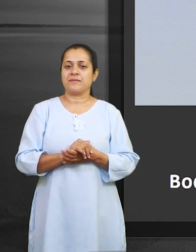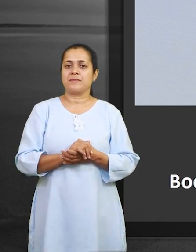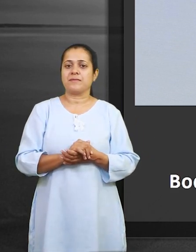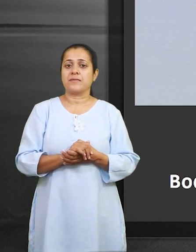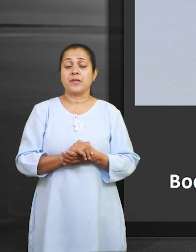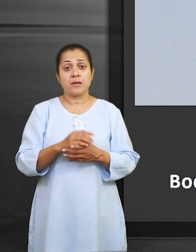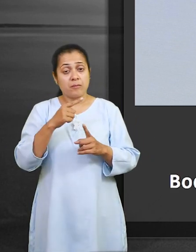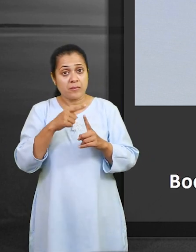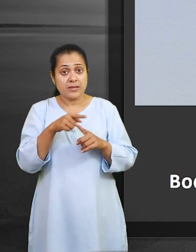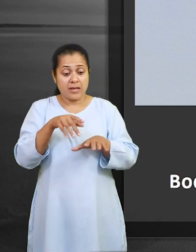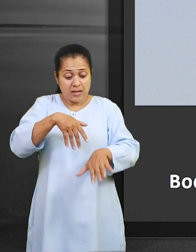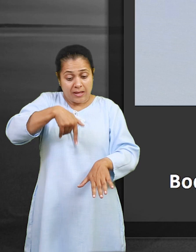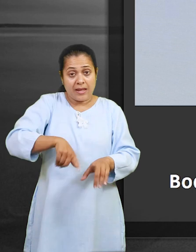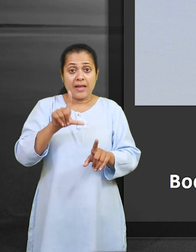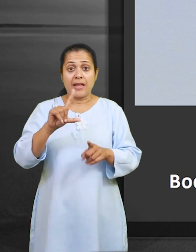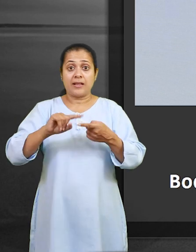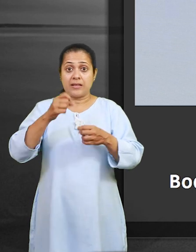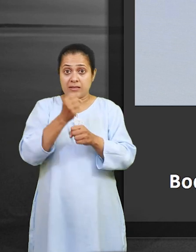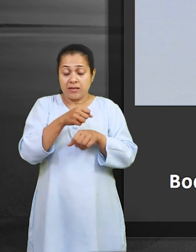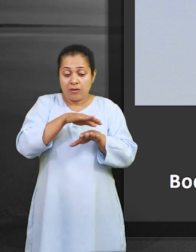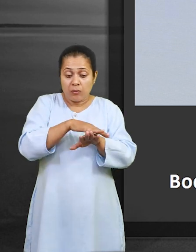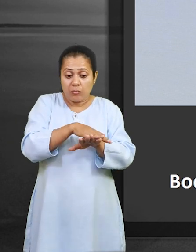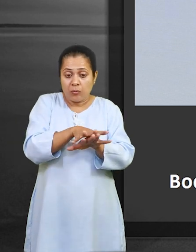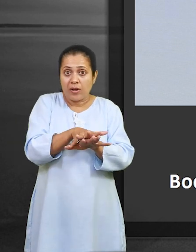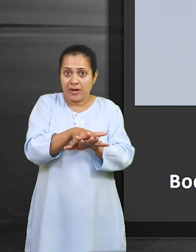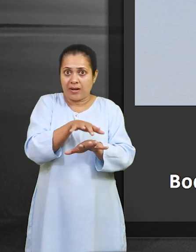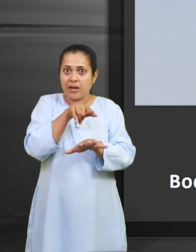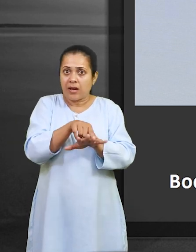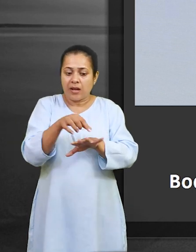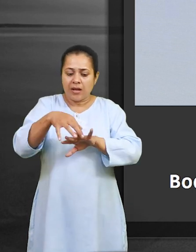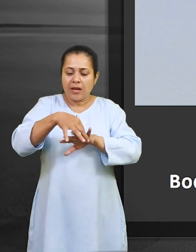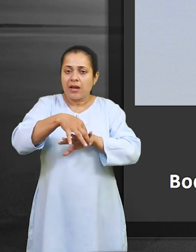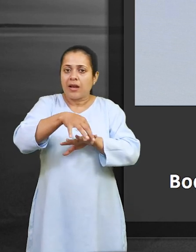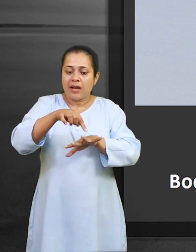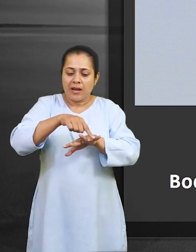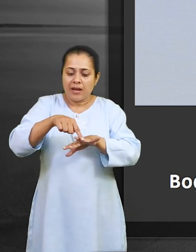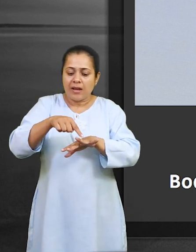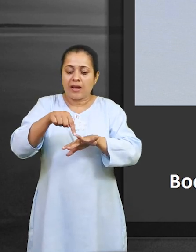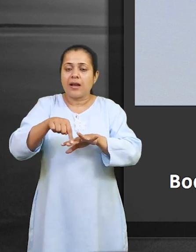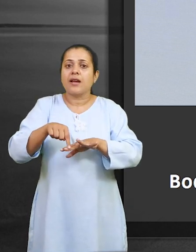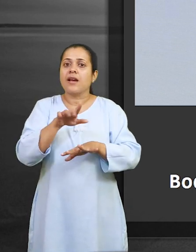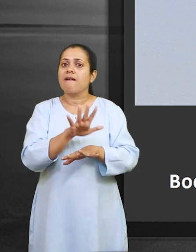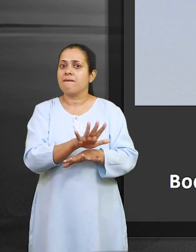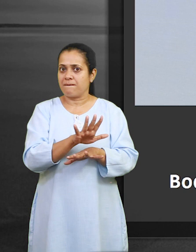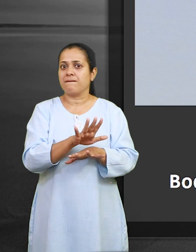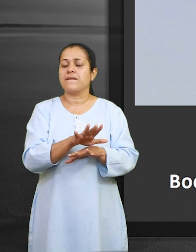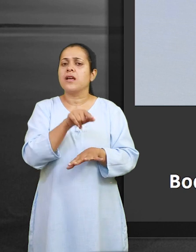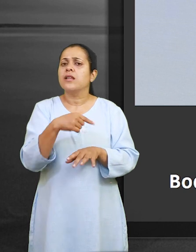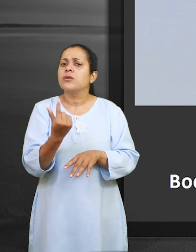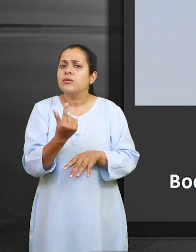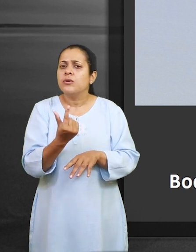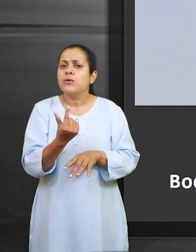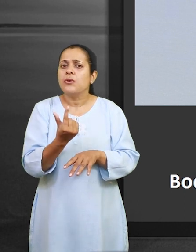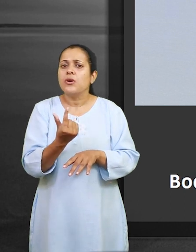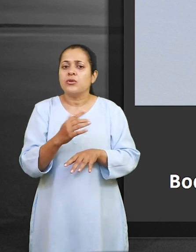They also have webbed feet. That means a layer of skin covering between their feet, which helps